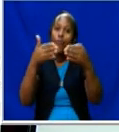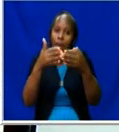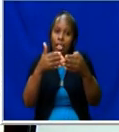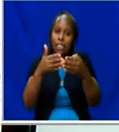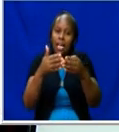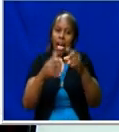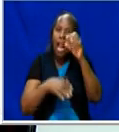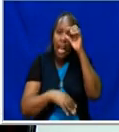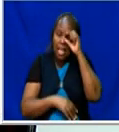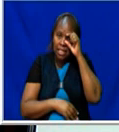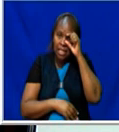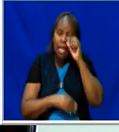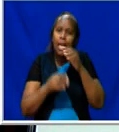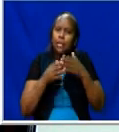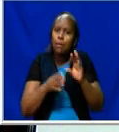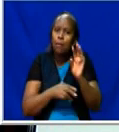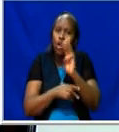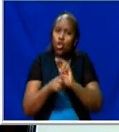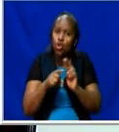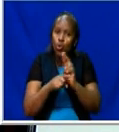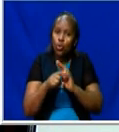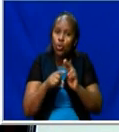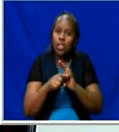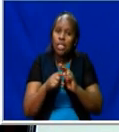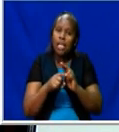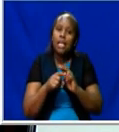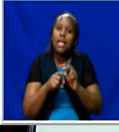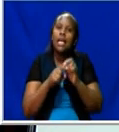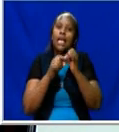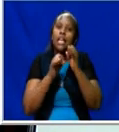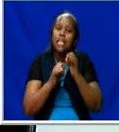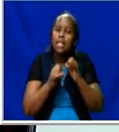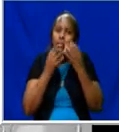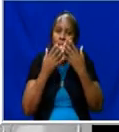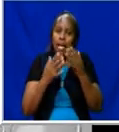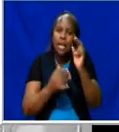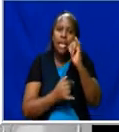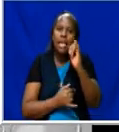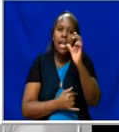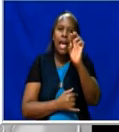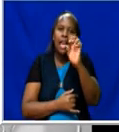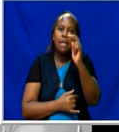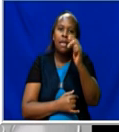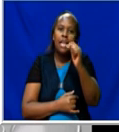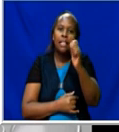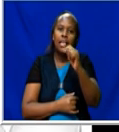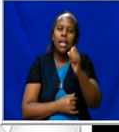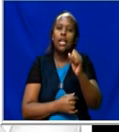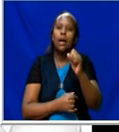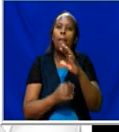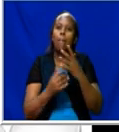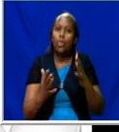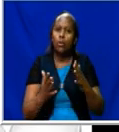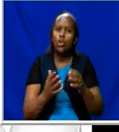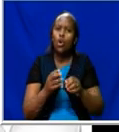converging lens is by using the illuminated object method. Now, in this method, what we